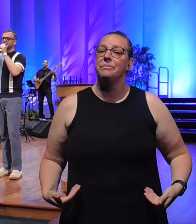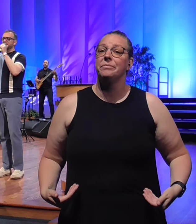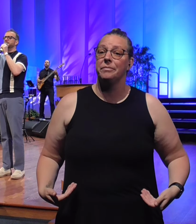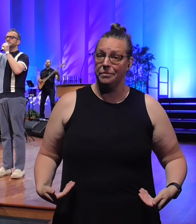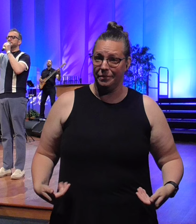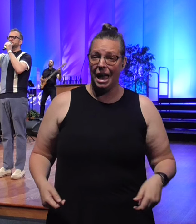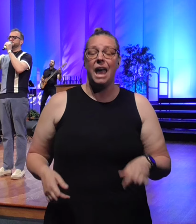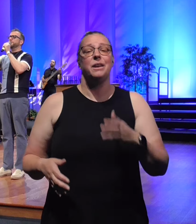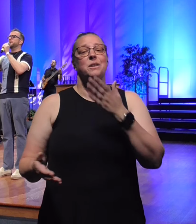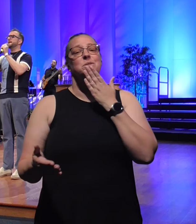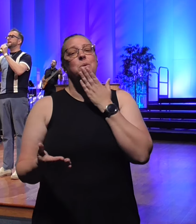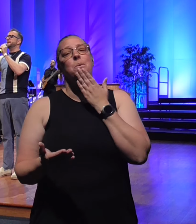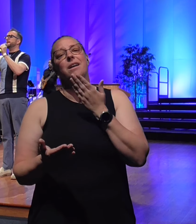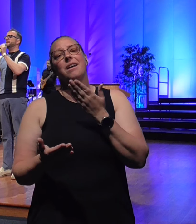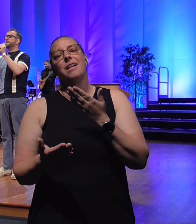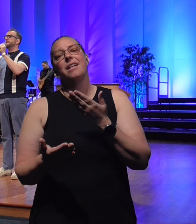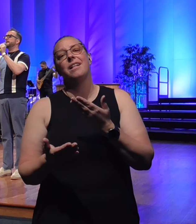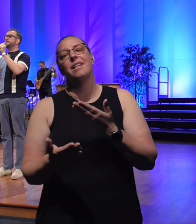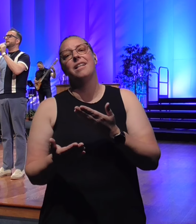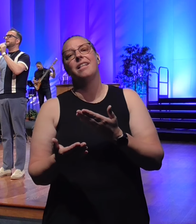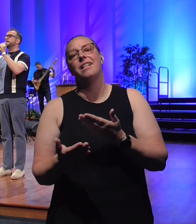it is